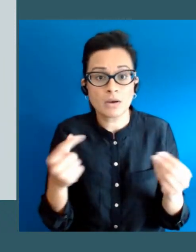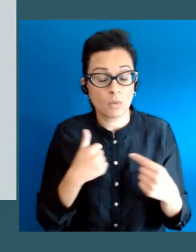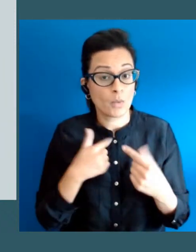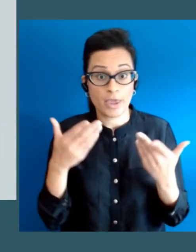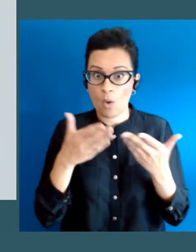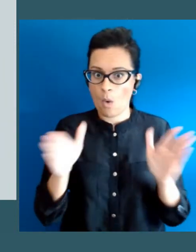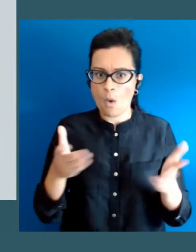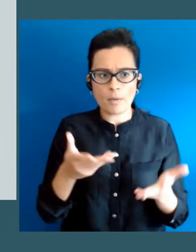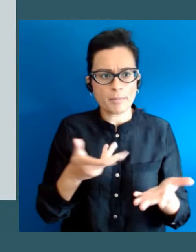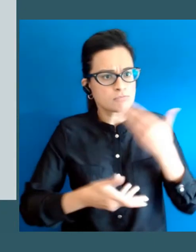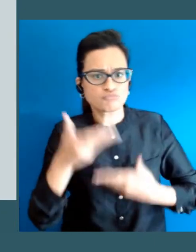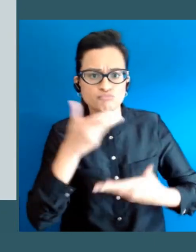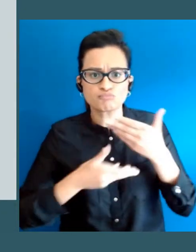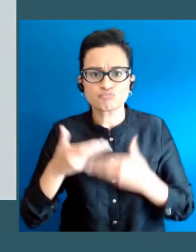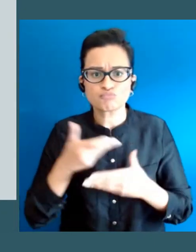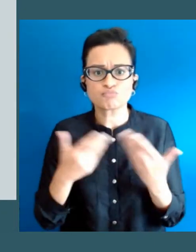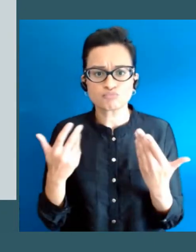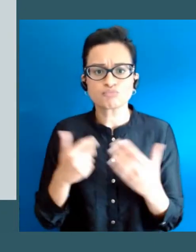of